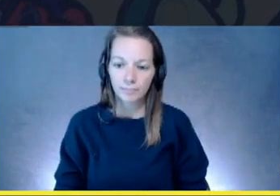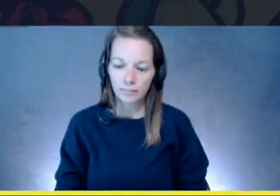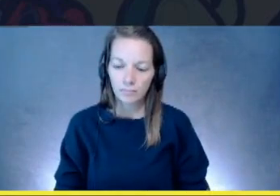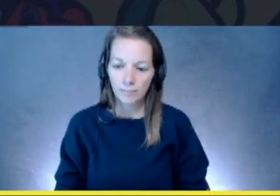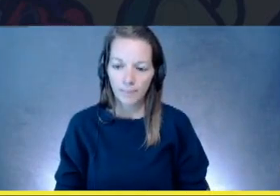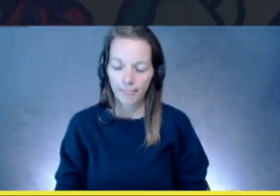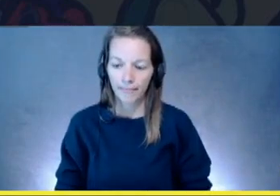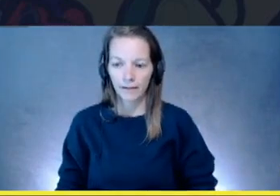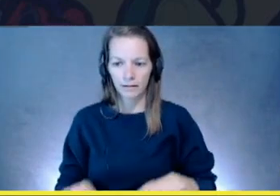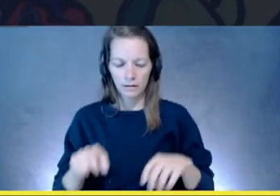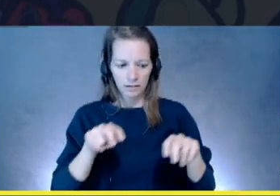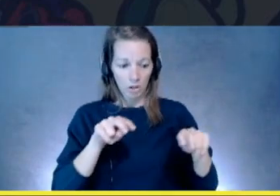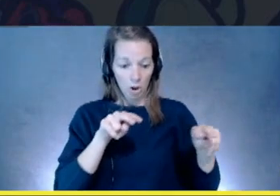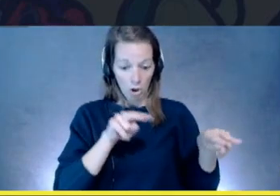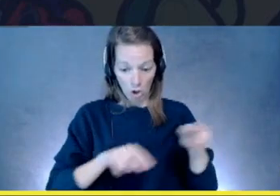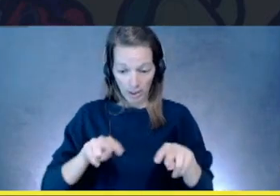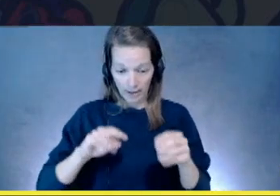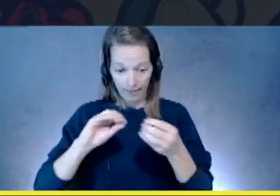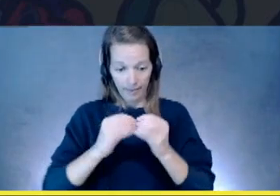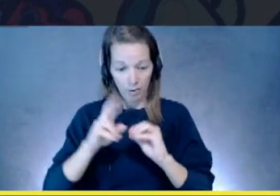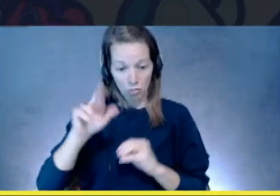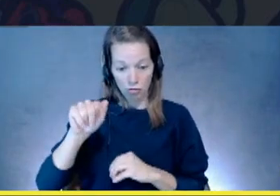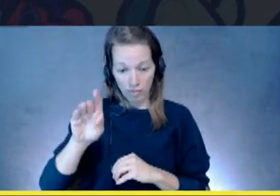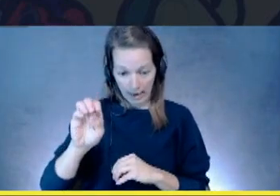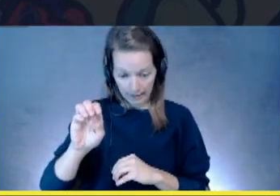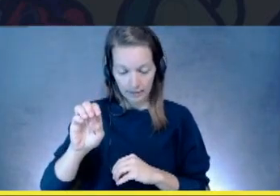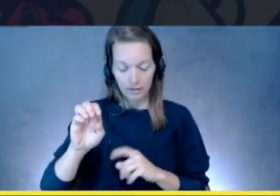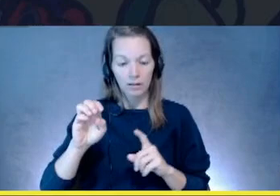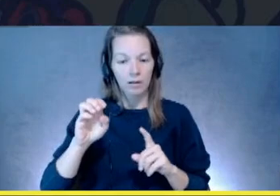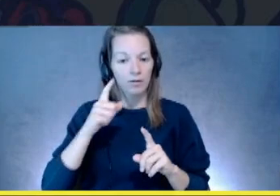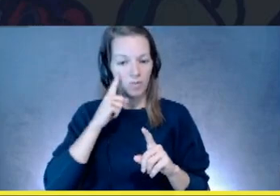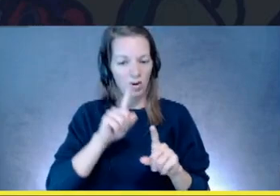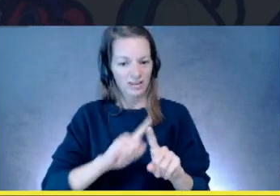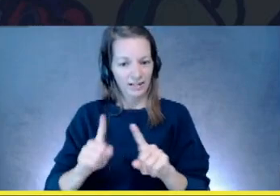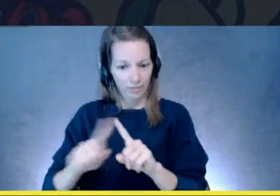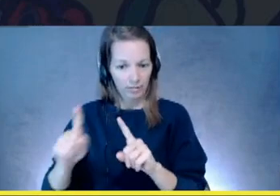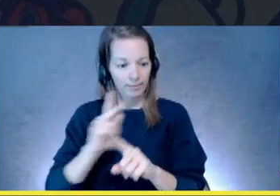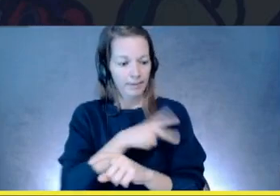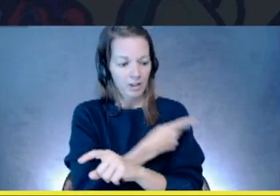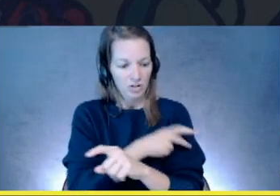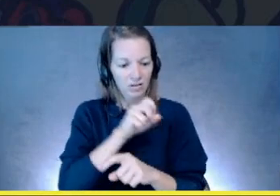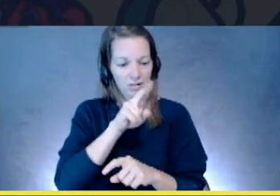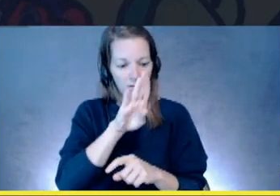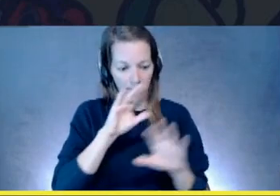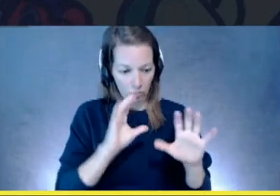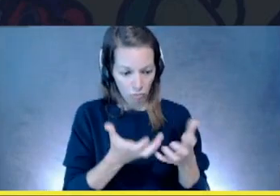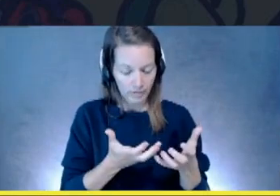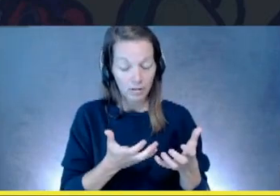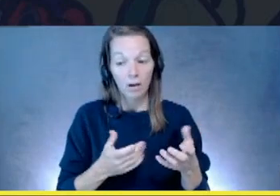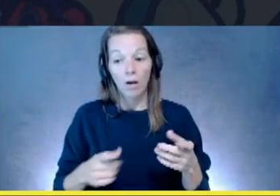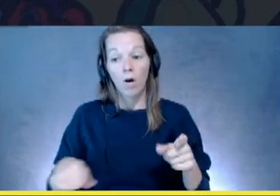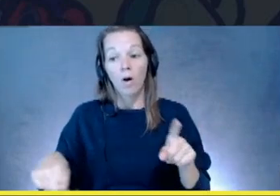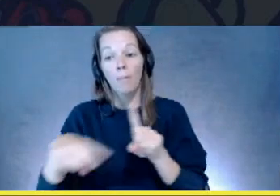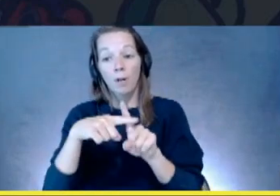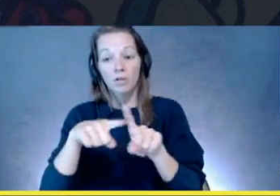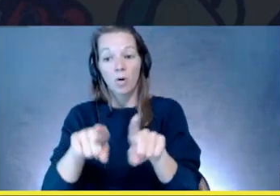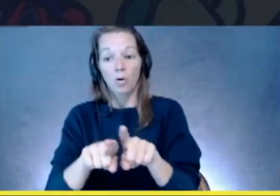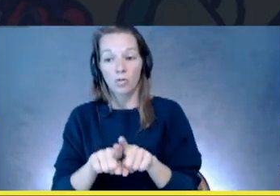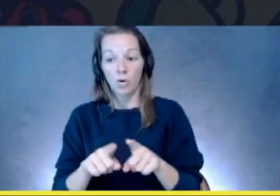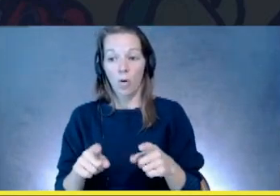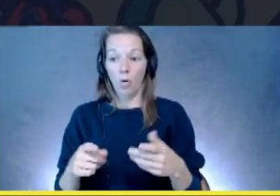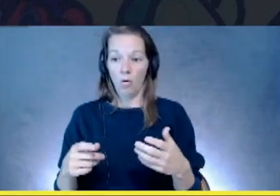rates of patient safety incidents across different patient subgroups, we then matched patients based